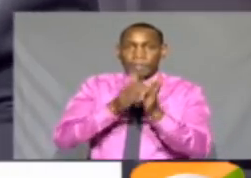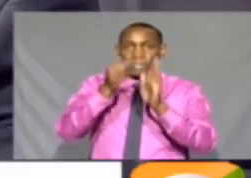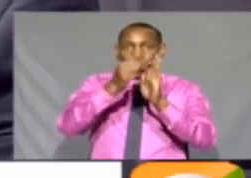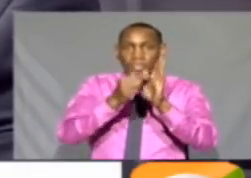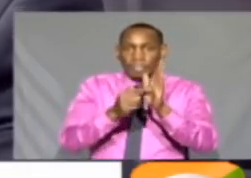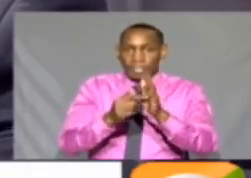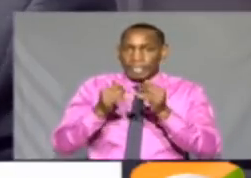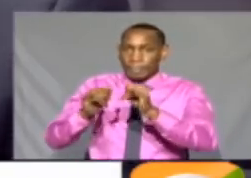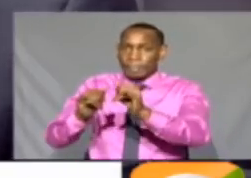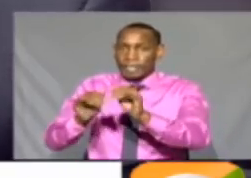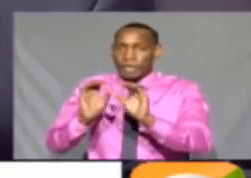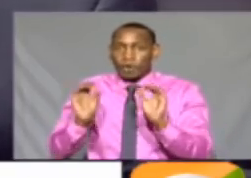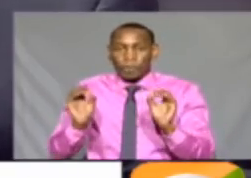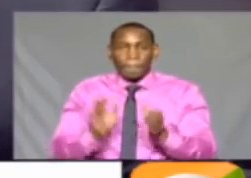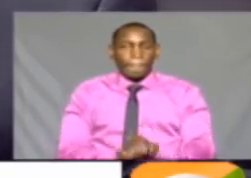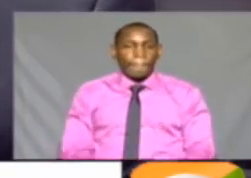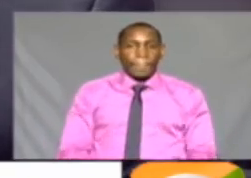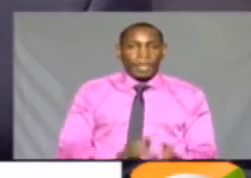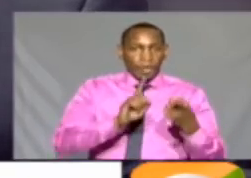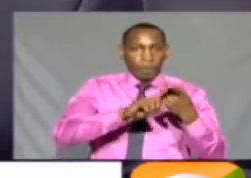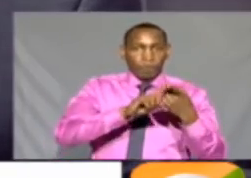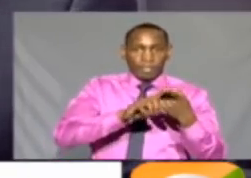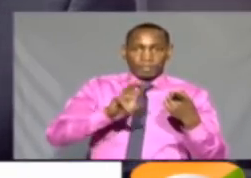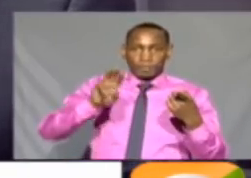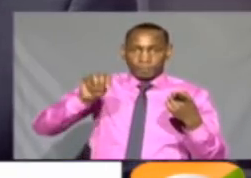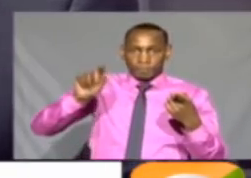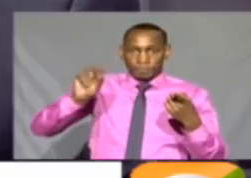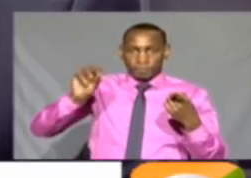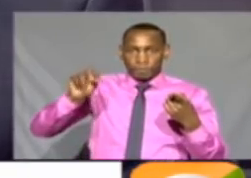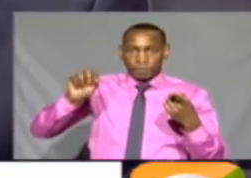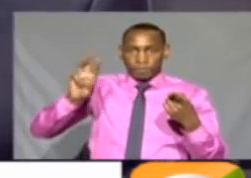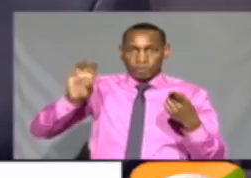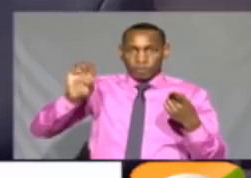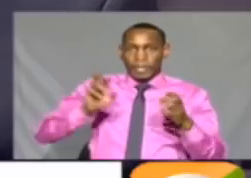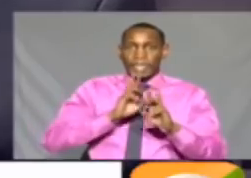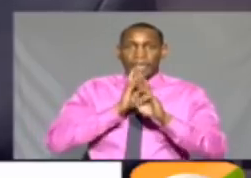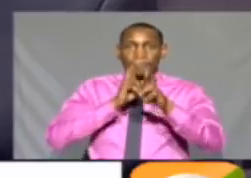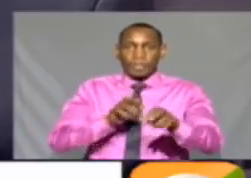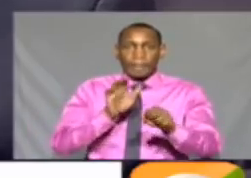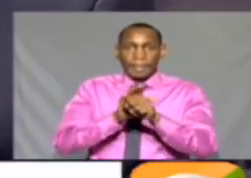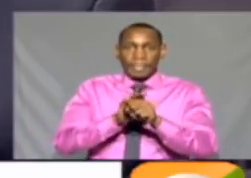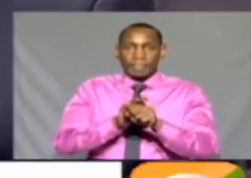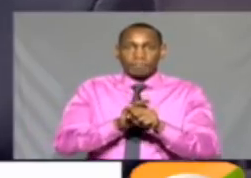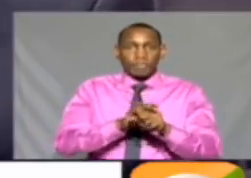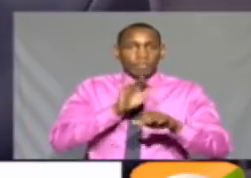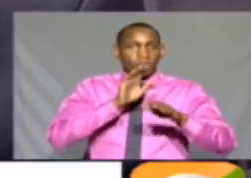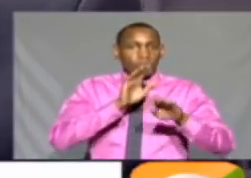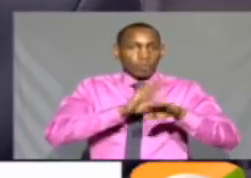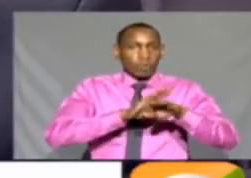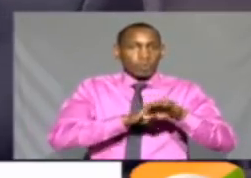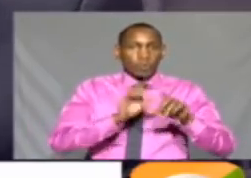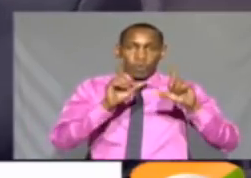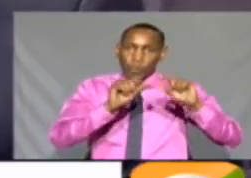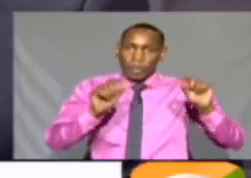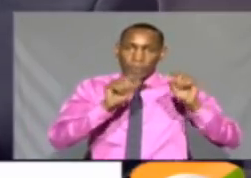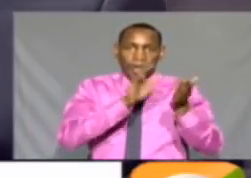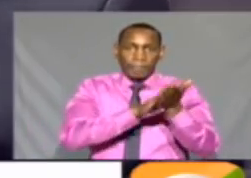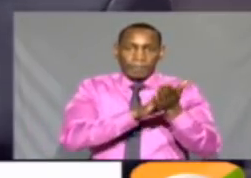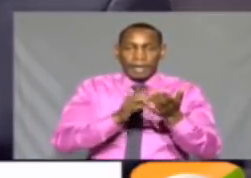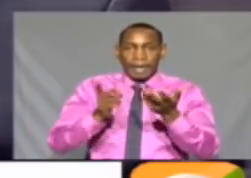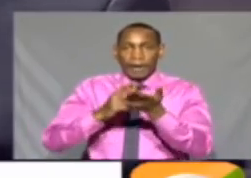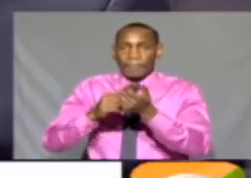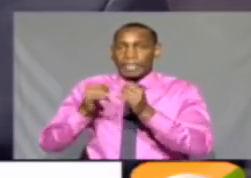been implemented. Look at the Mtongwe report. There were very many nice things that were recommended. How many have